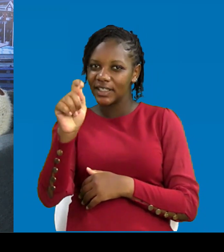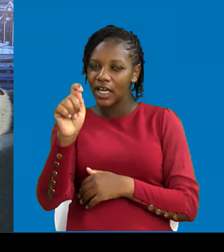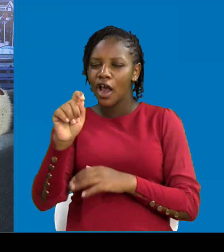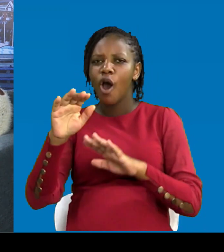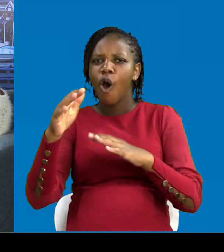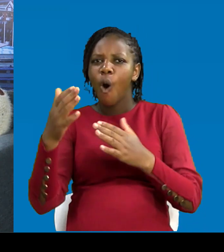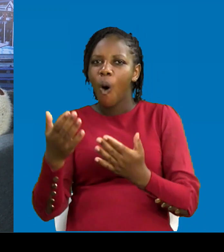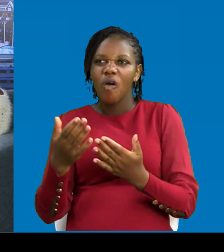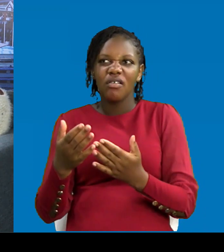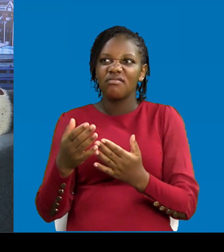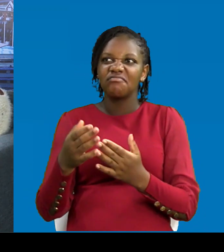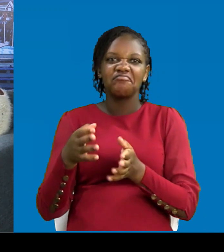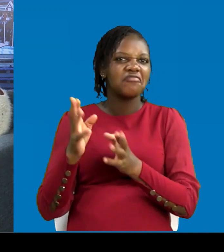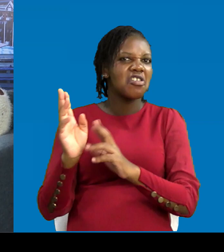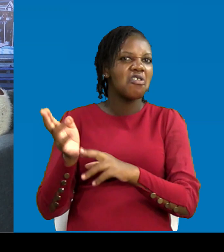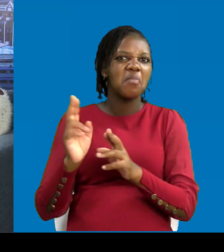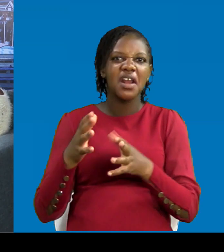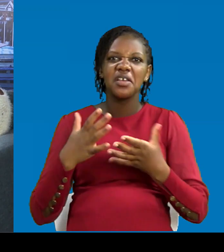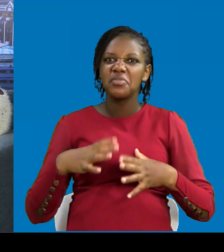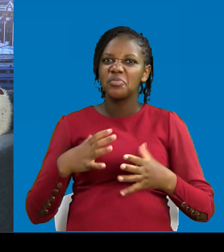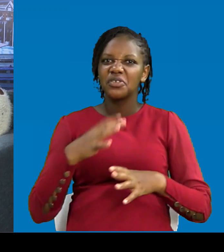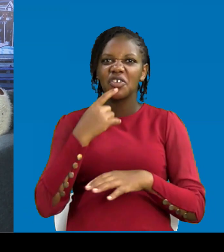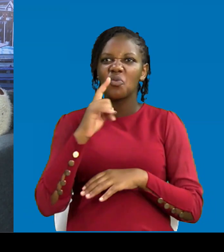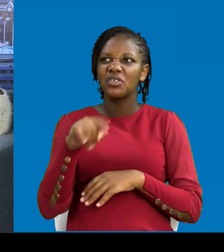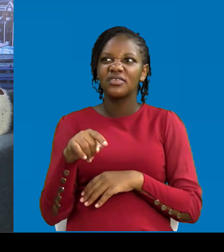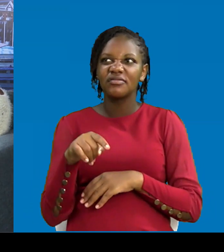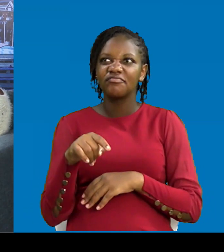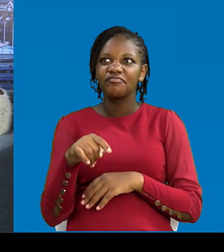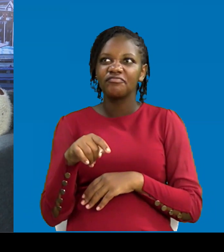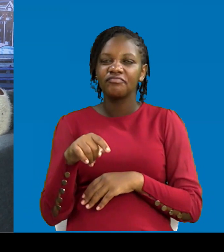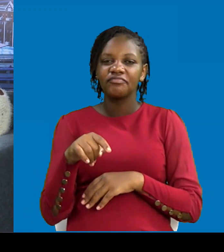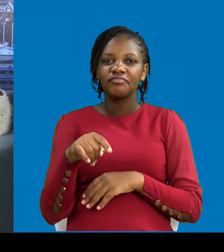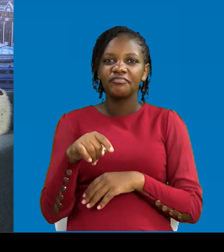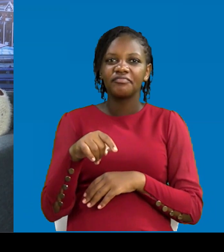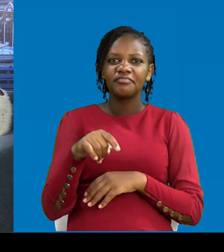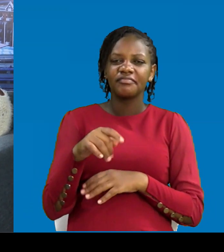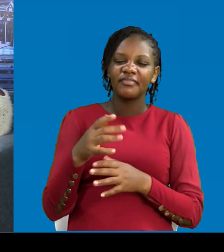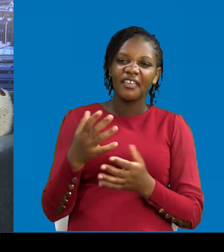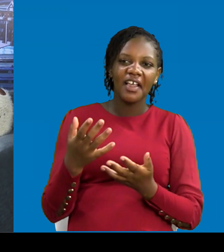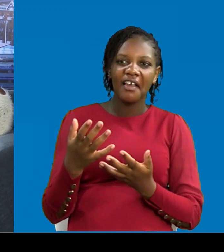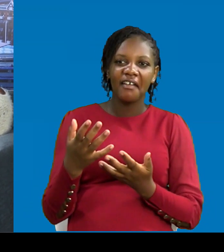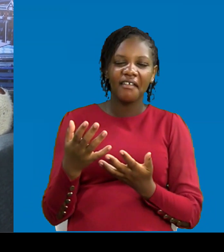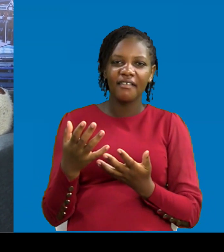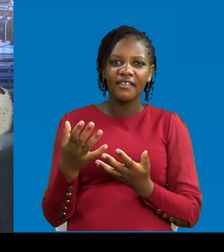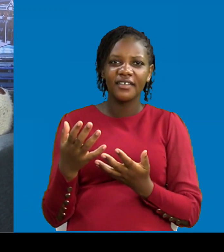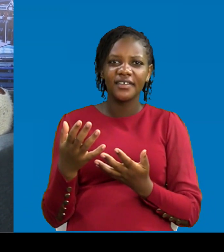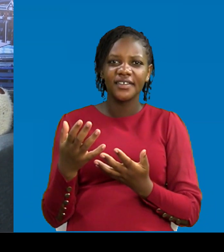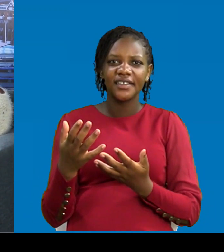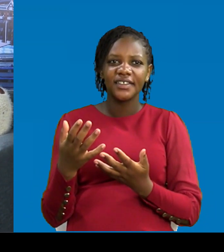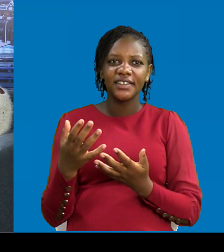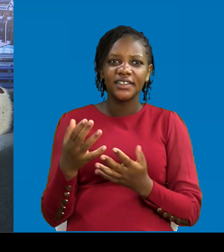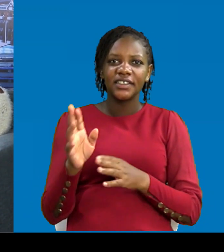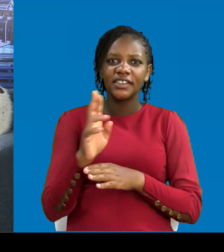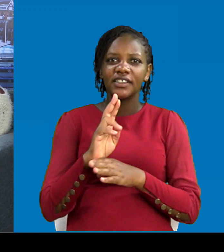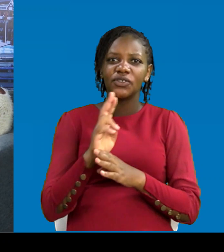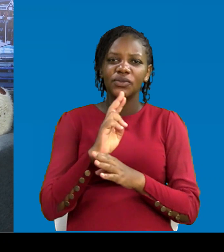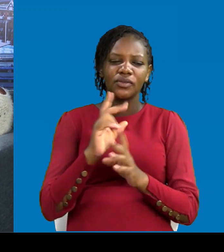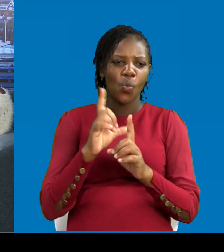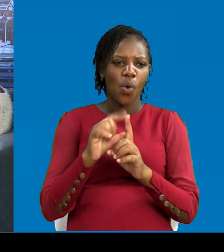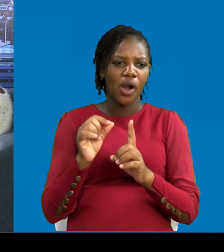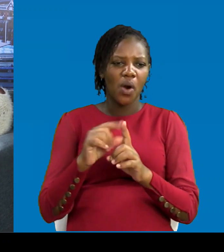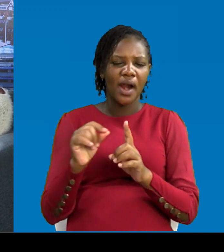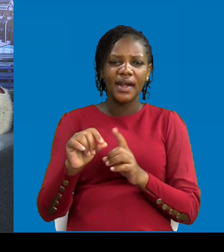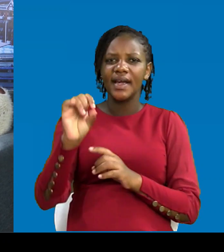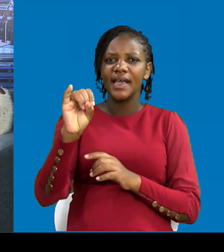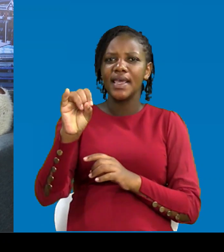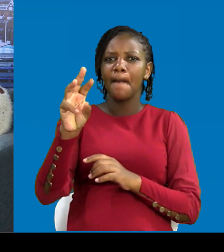what people commonly know as a style and image consultant.